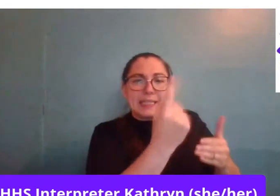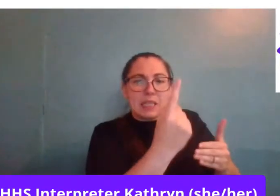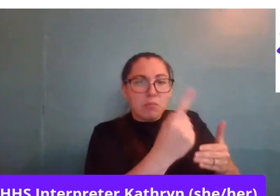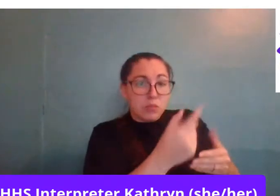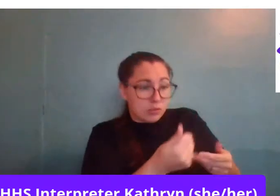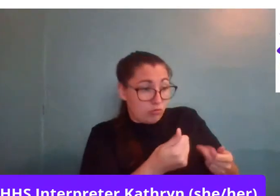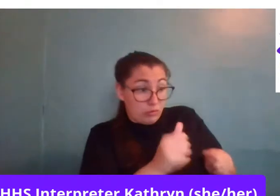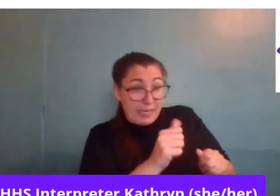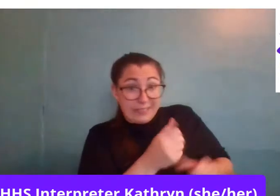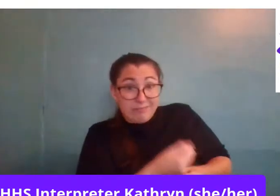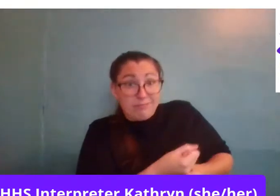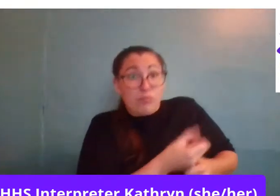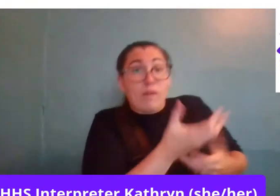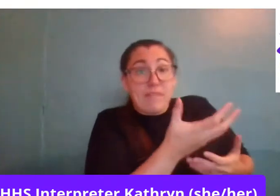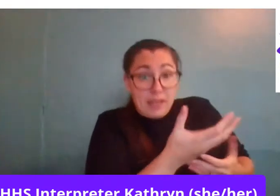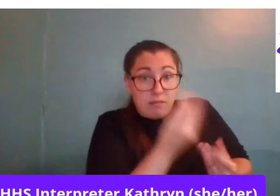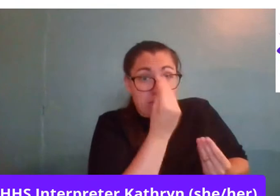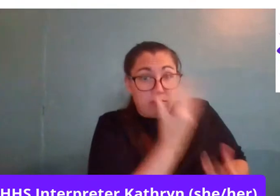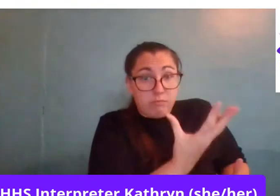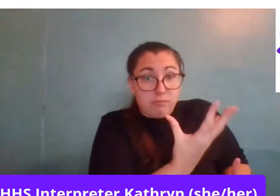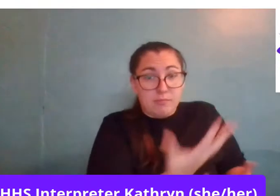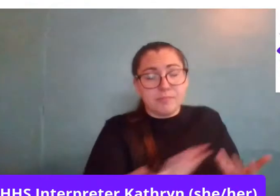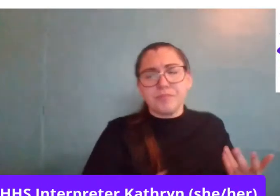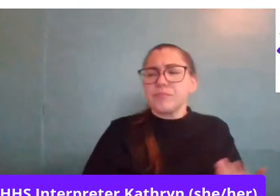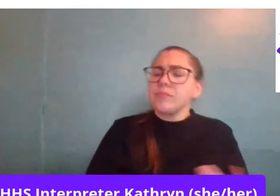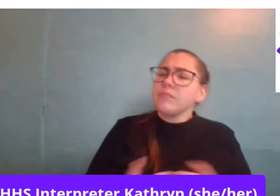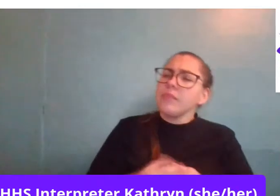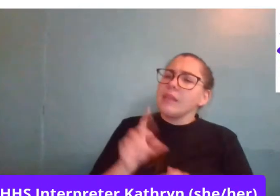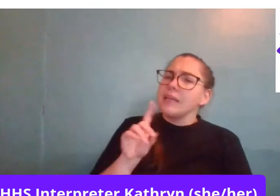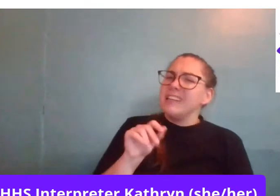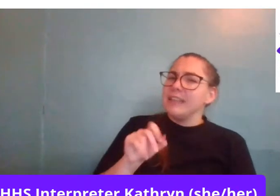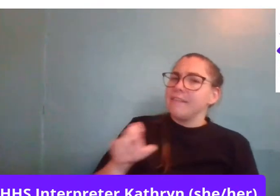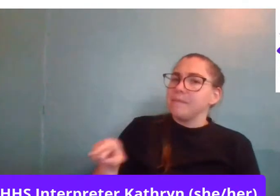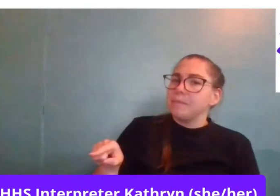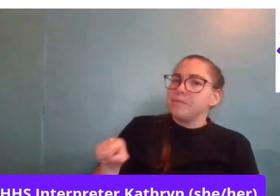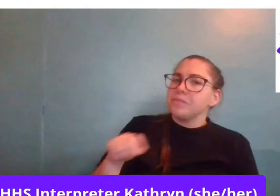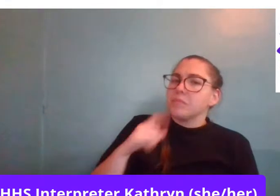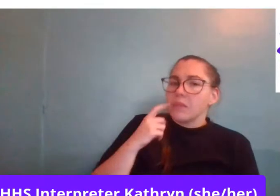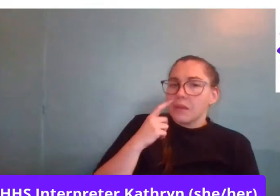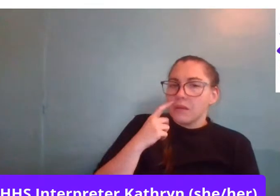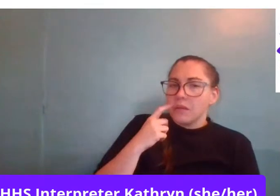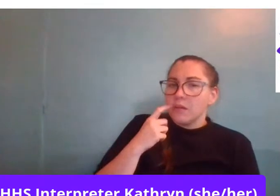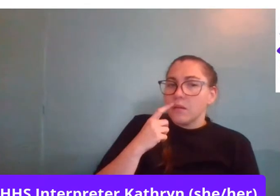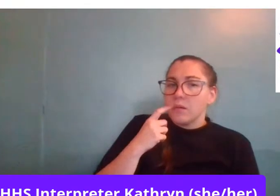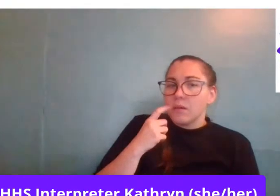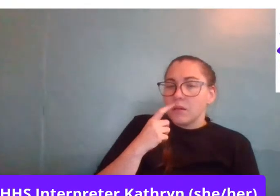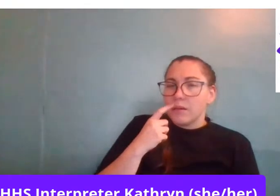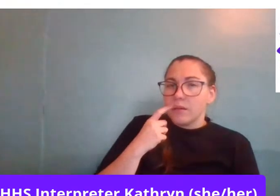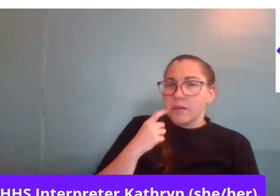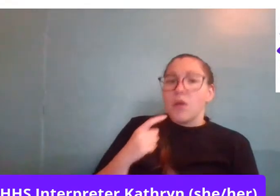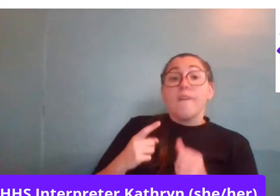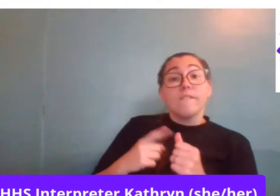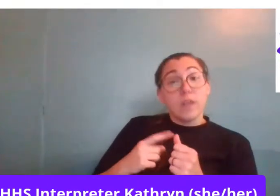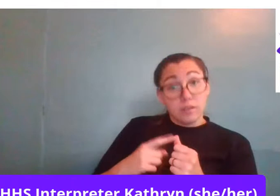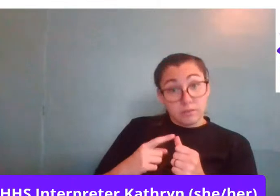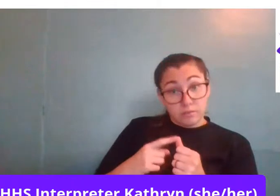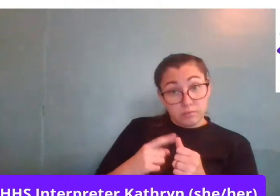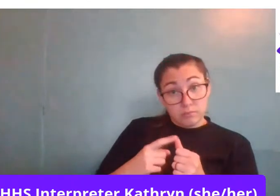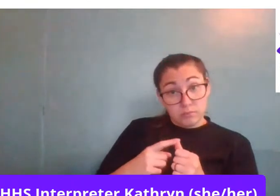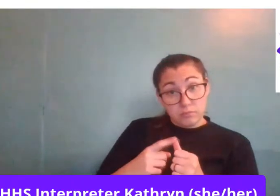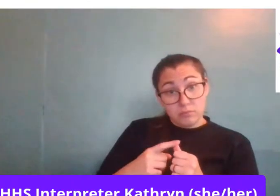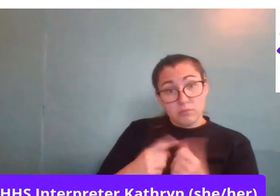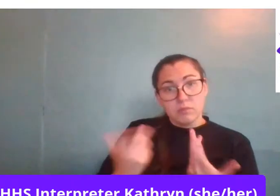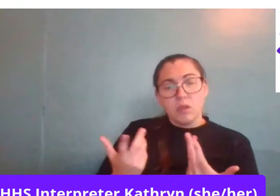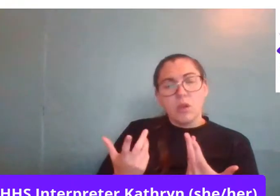reveal? I mean, the biggest thing is, well, first and foremost, it's what